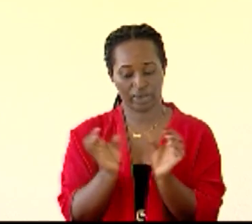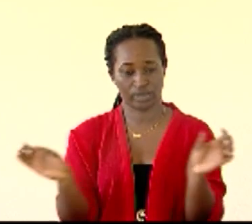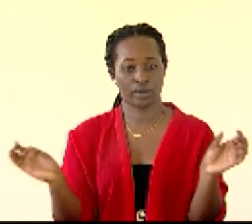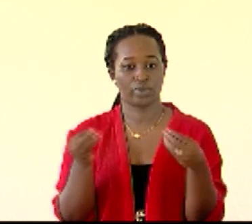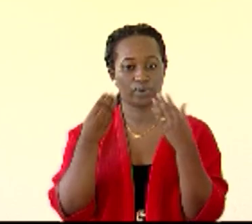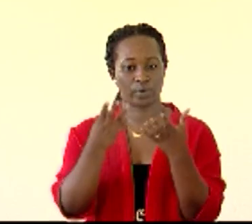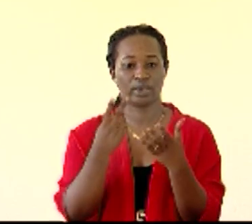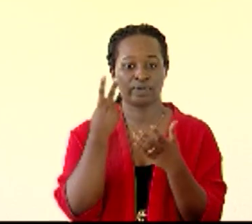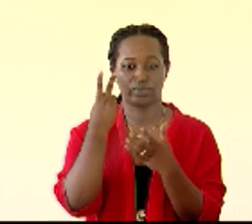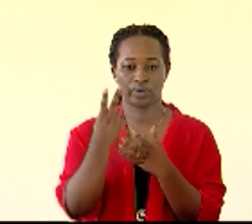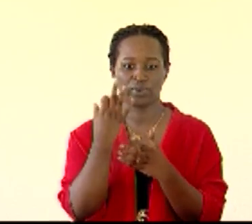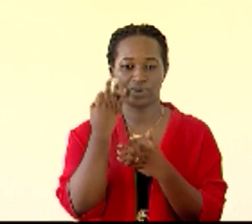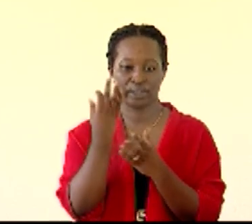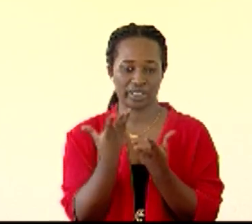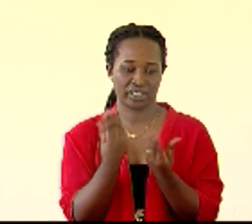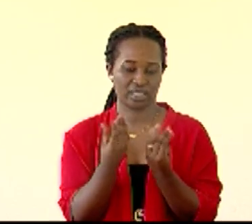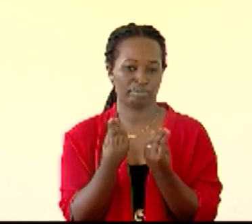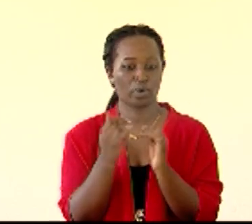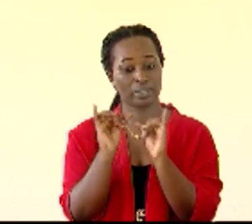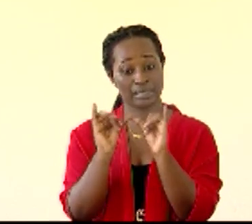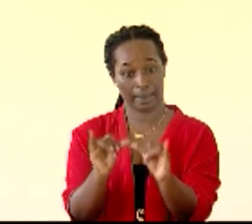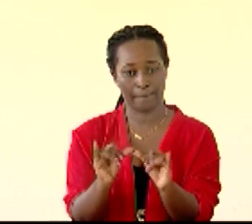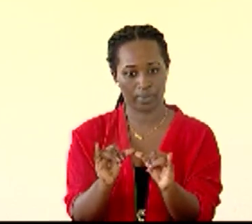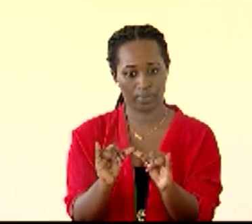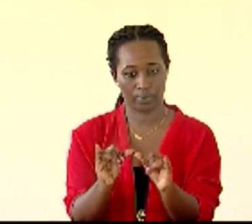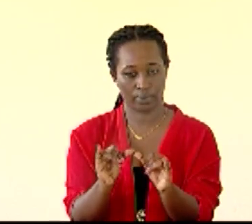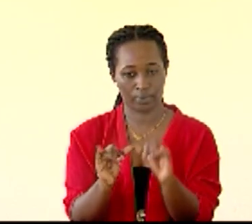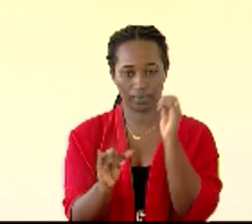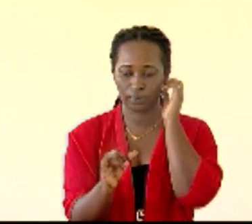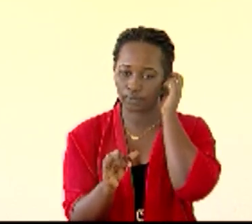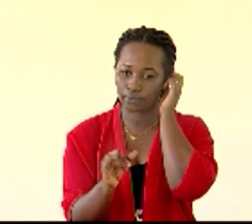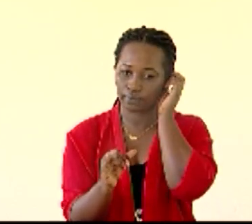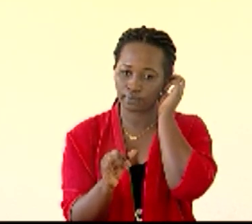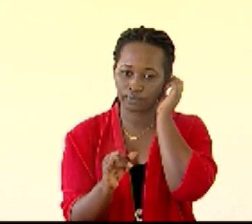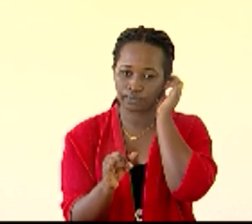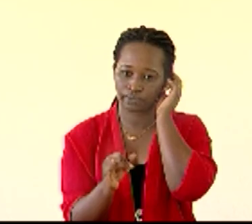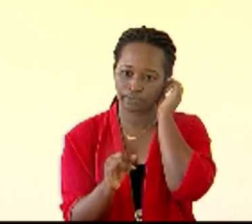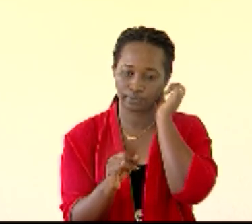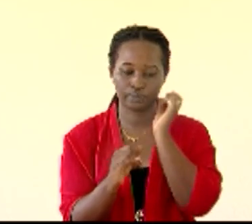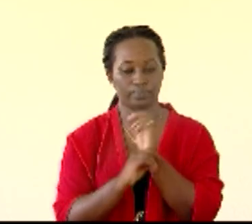2 3C compounds, now stable. We have a problem now.